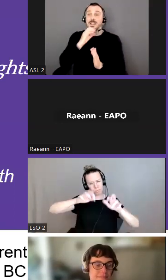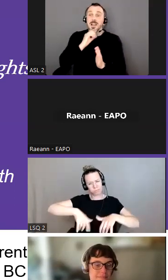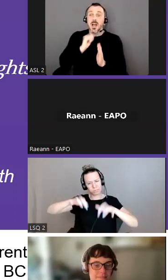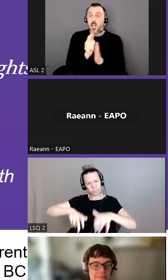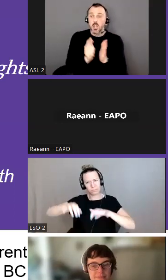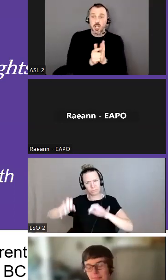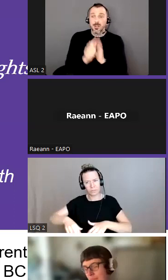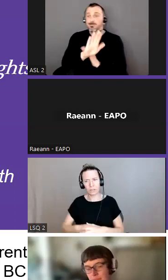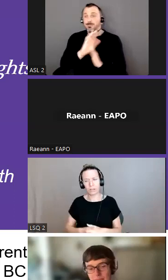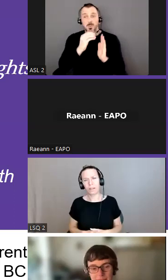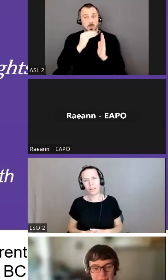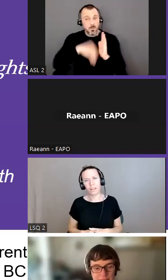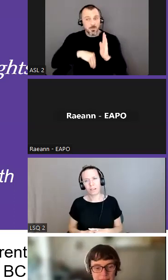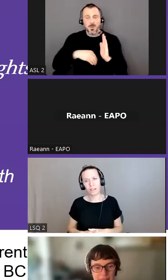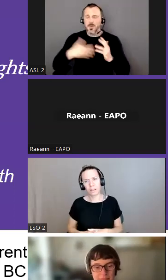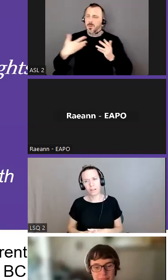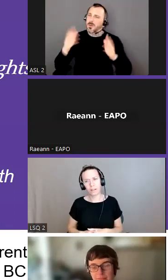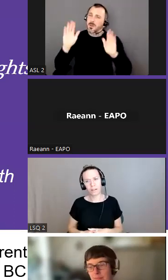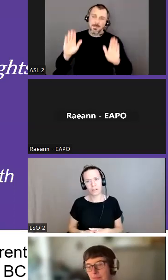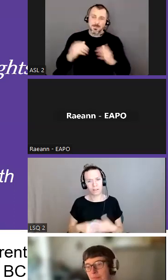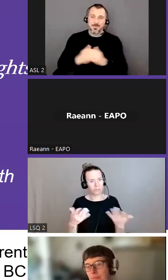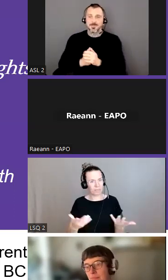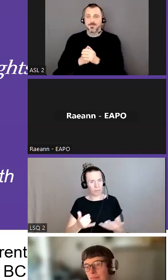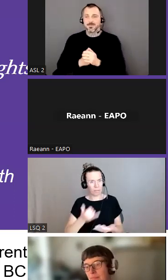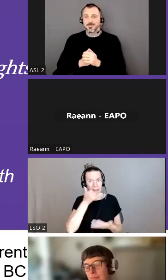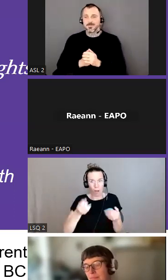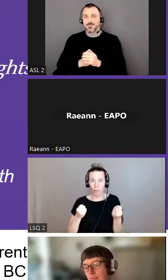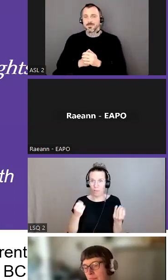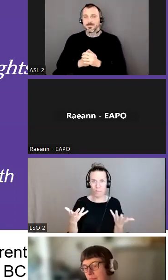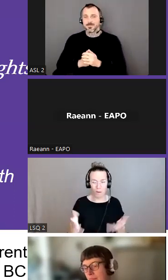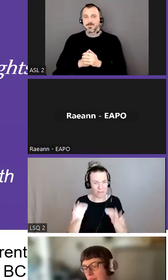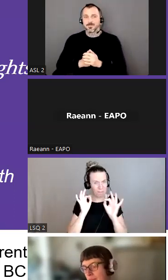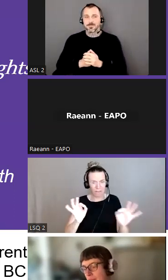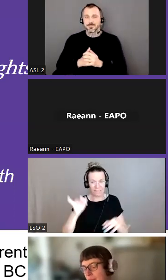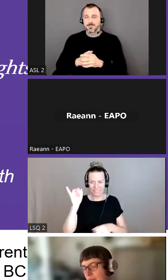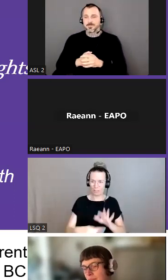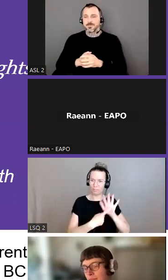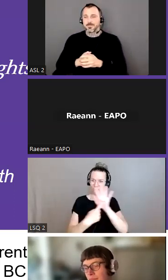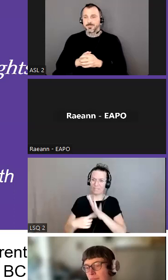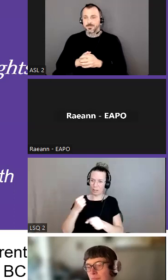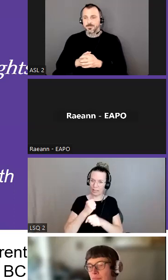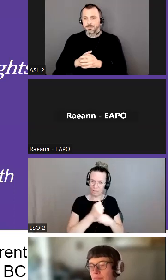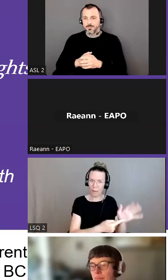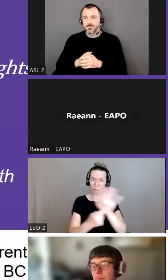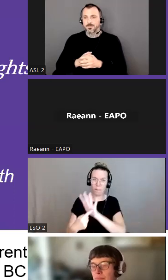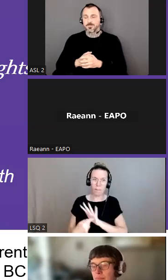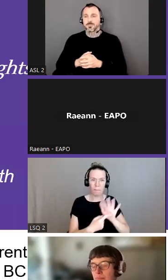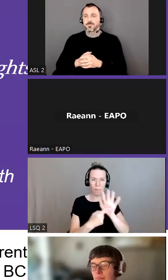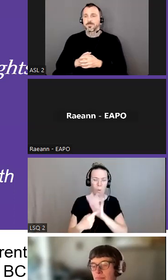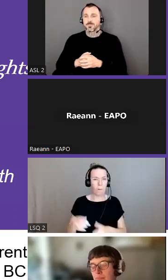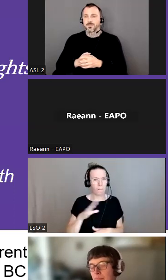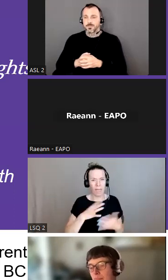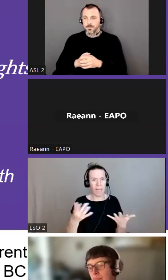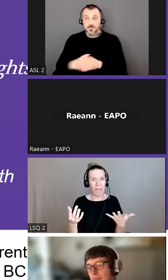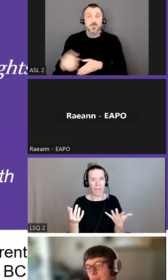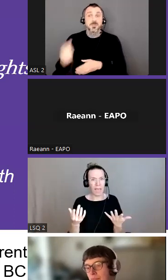And that's the public face of your work. But not everyone will see the hours